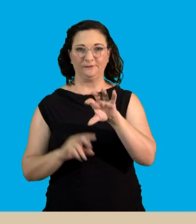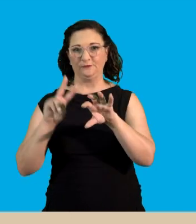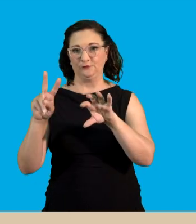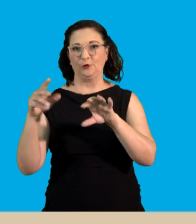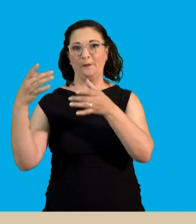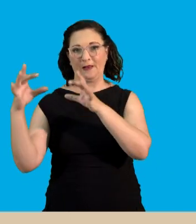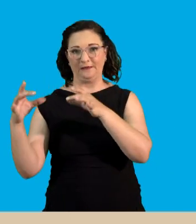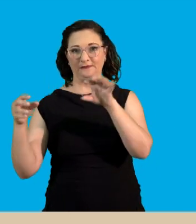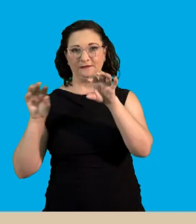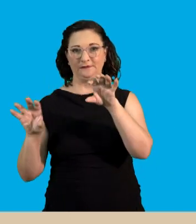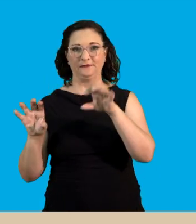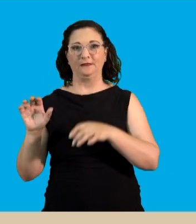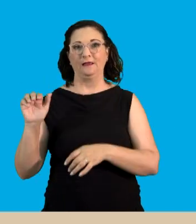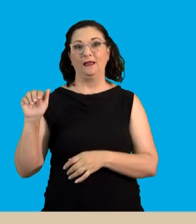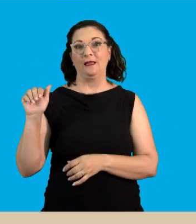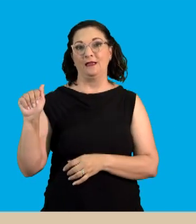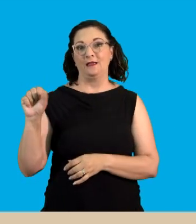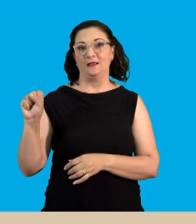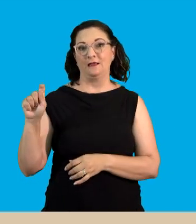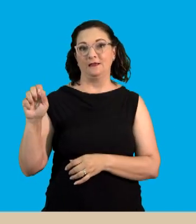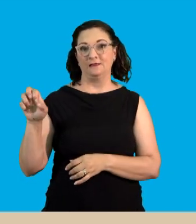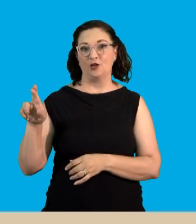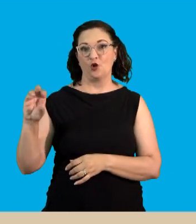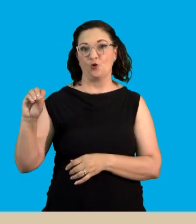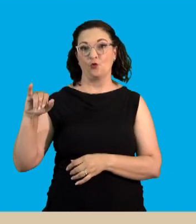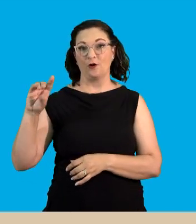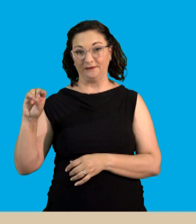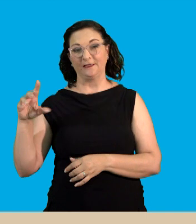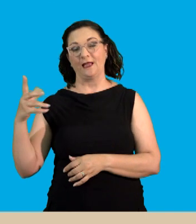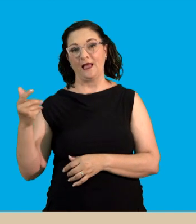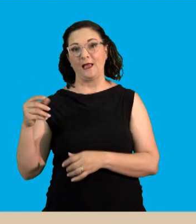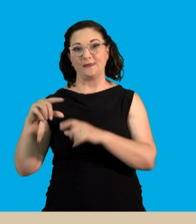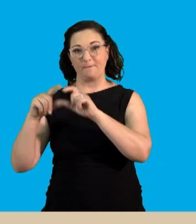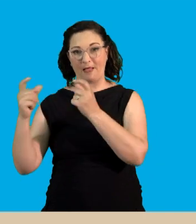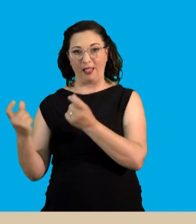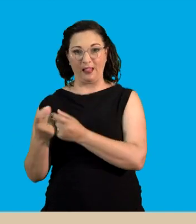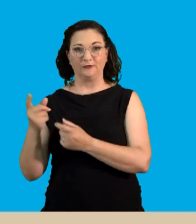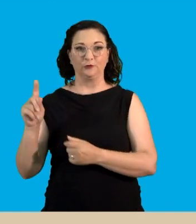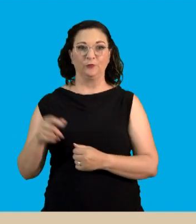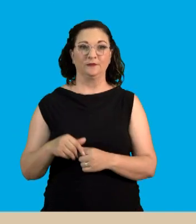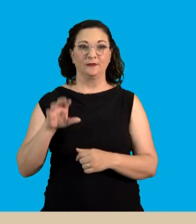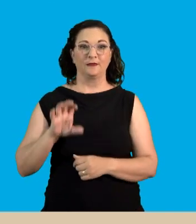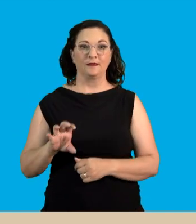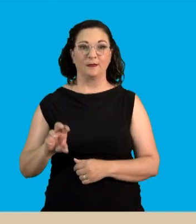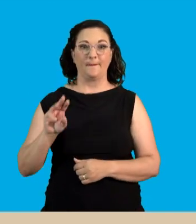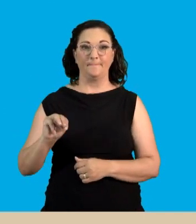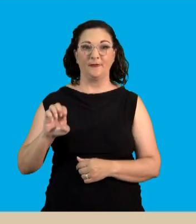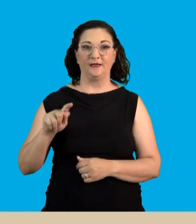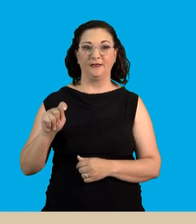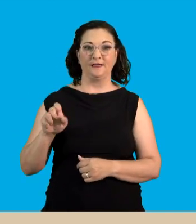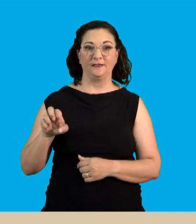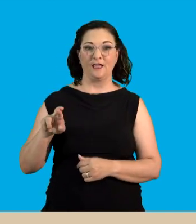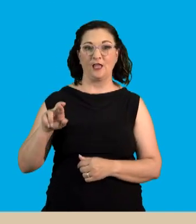planets. 3, the asteroid and asteroid belt. 4, the meteoroids,